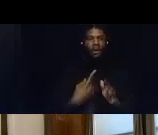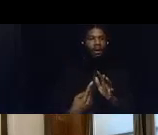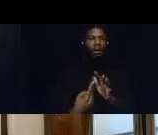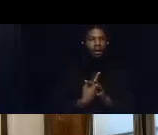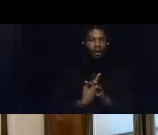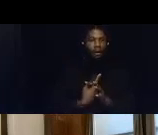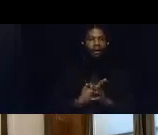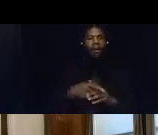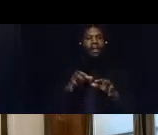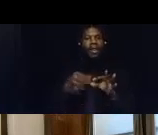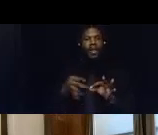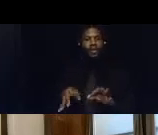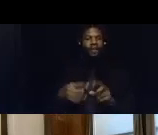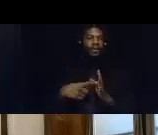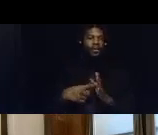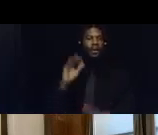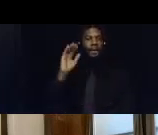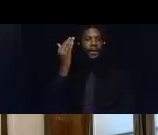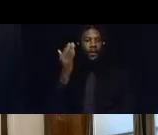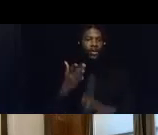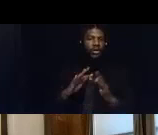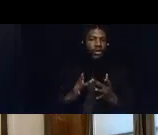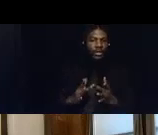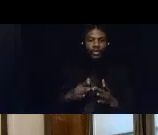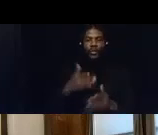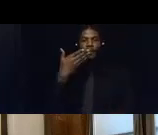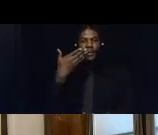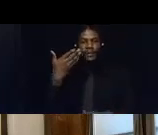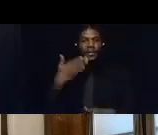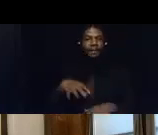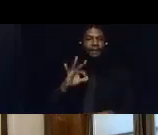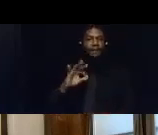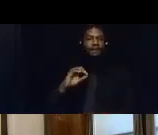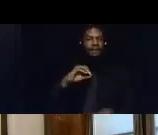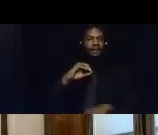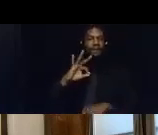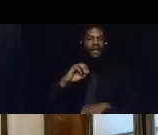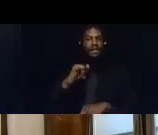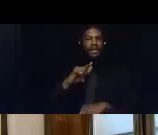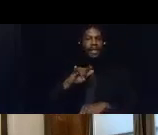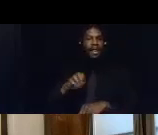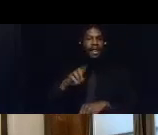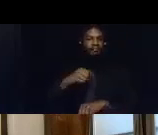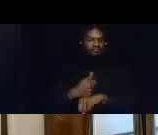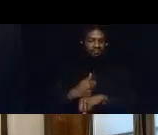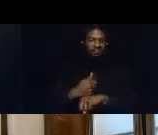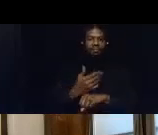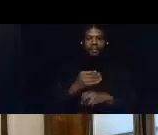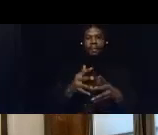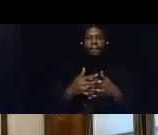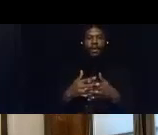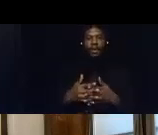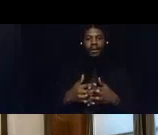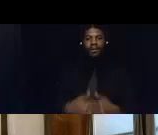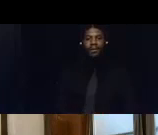mirroring, digital, incense, fossilized, and American. You'll hear